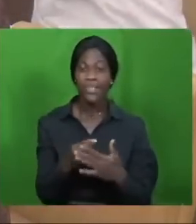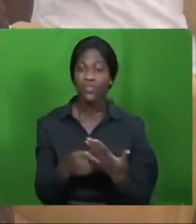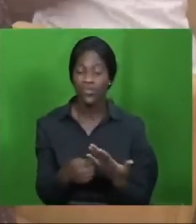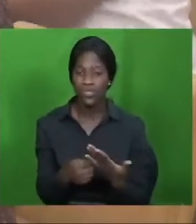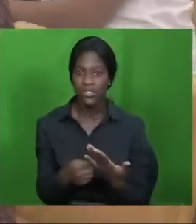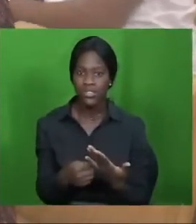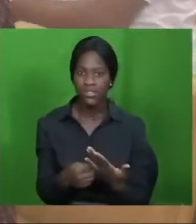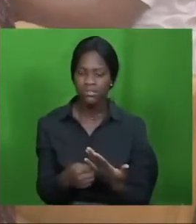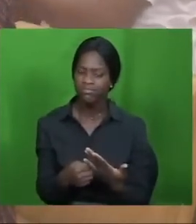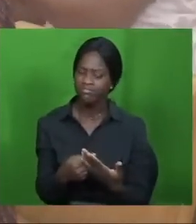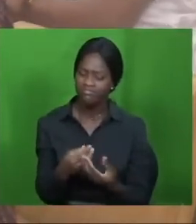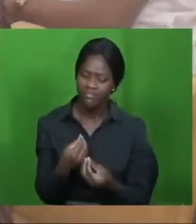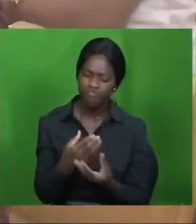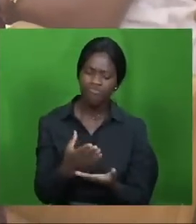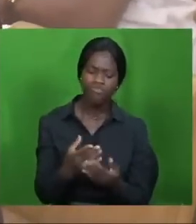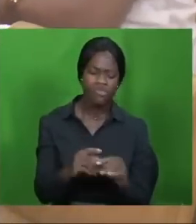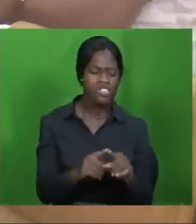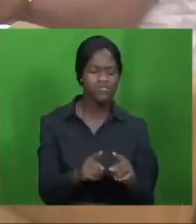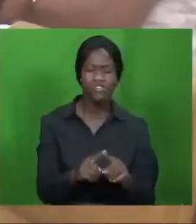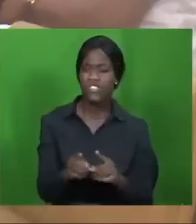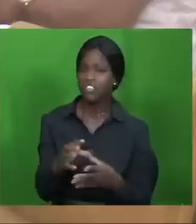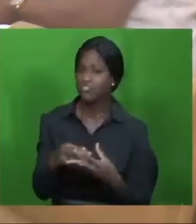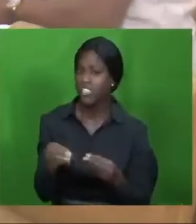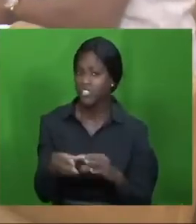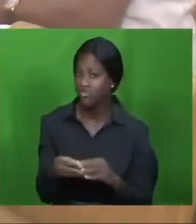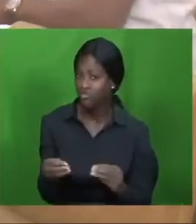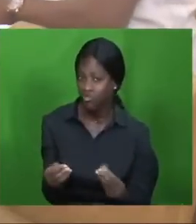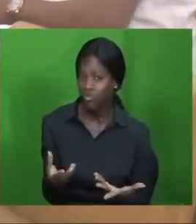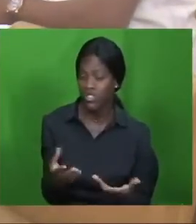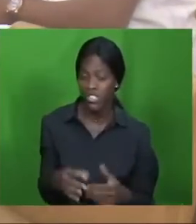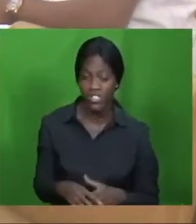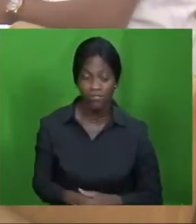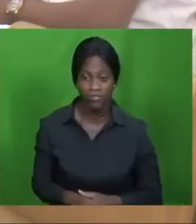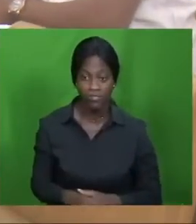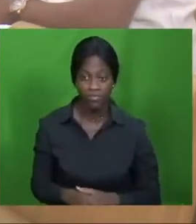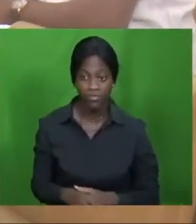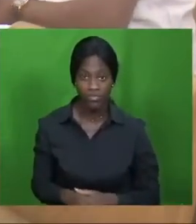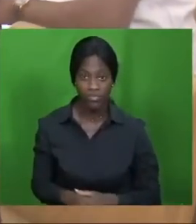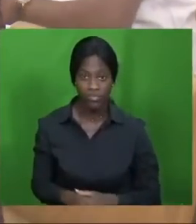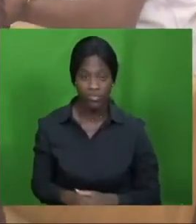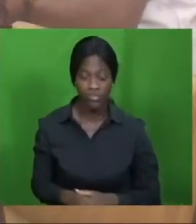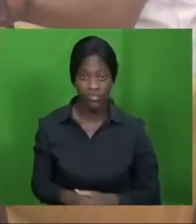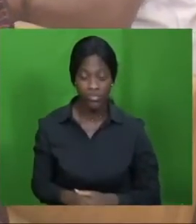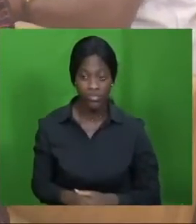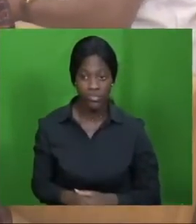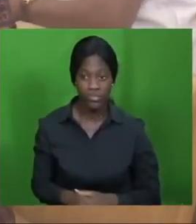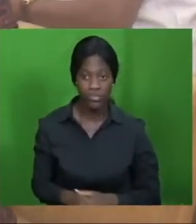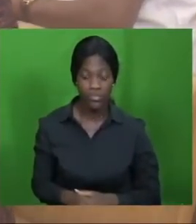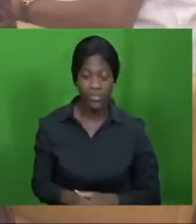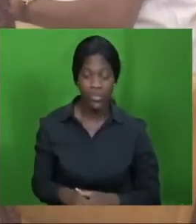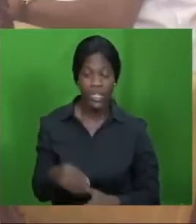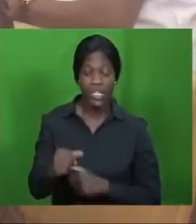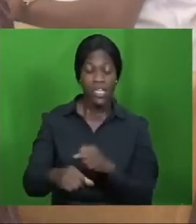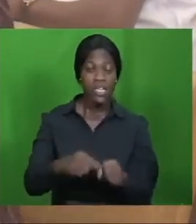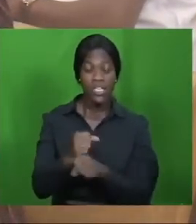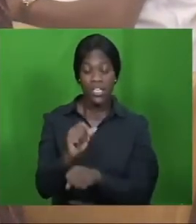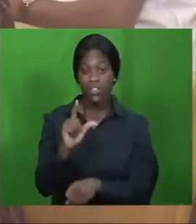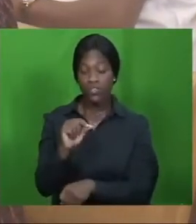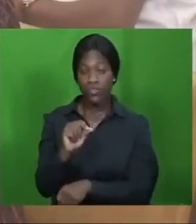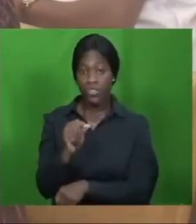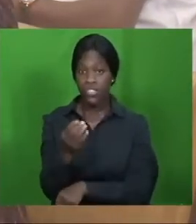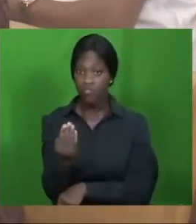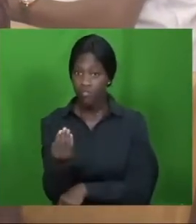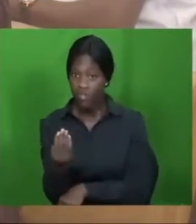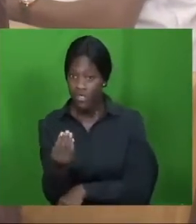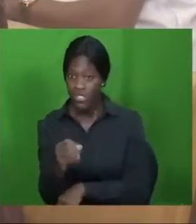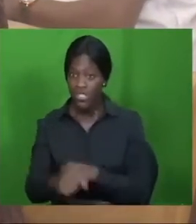story. The two years that we participated, 2014 and 2022,